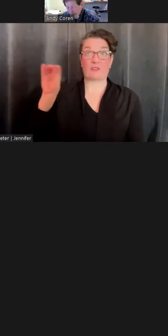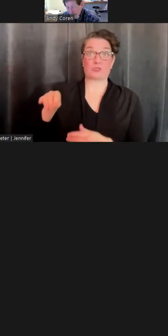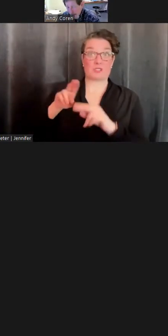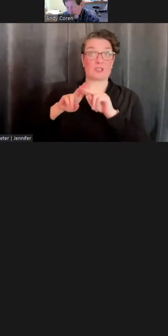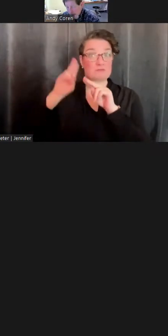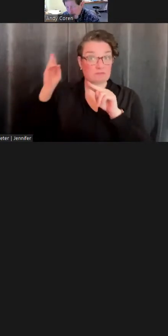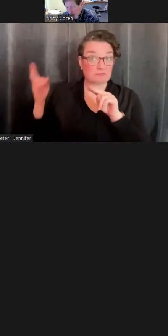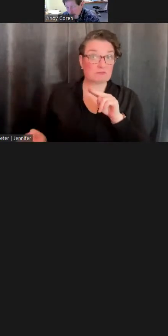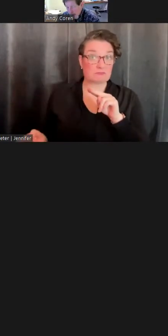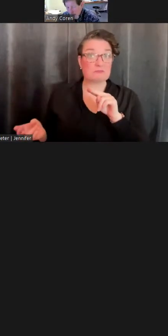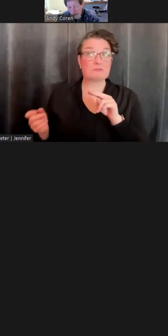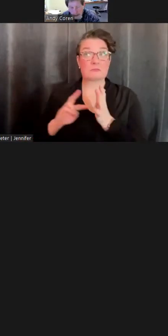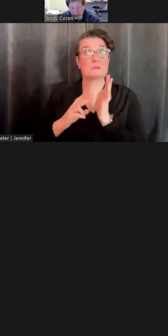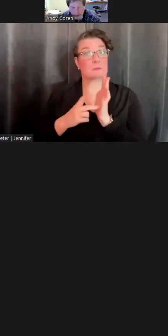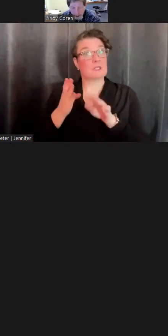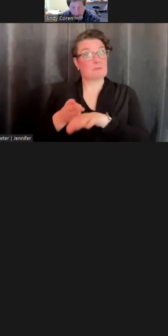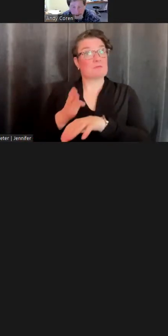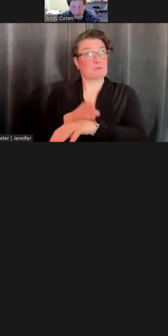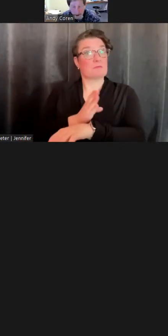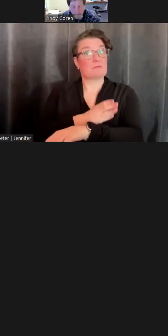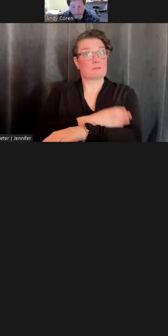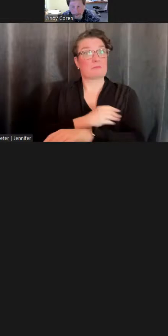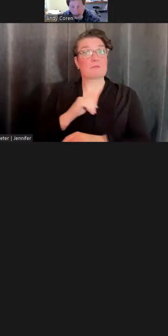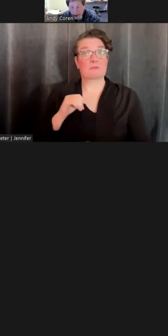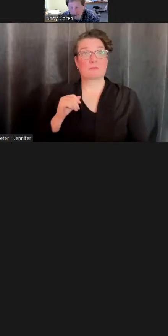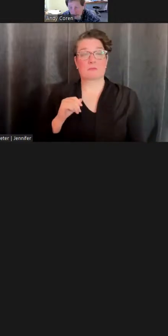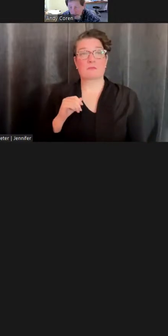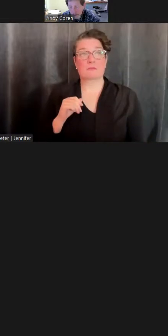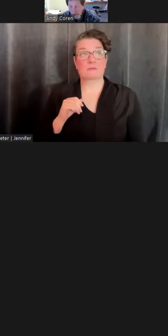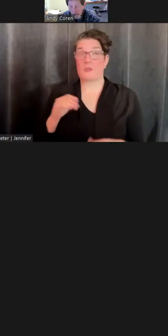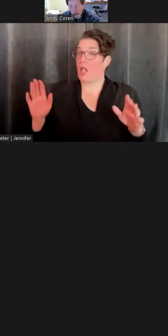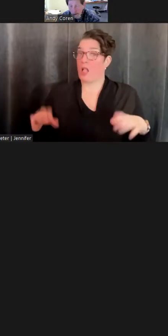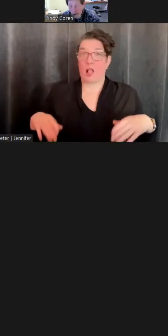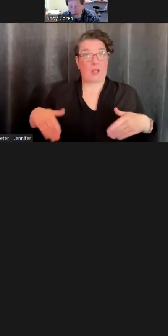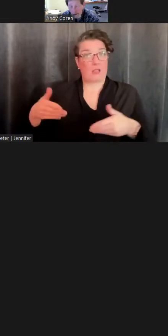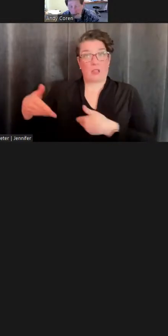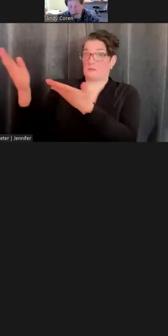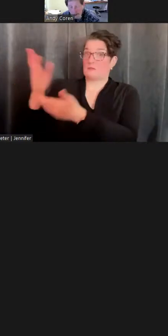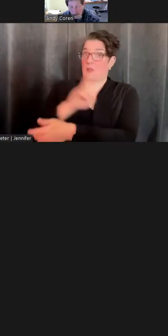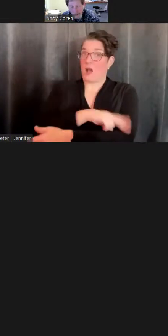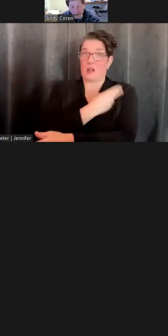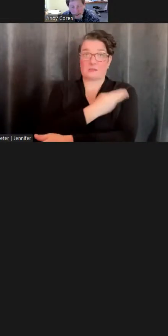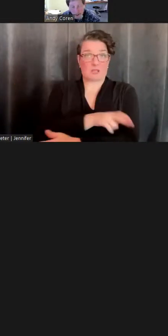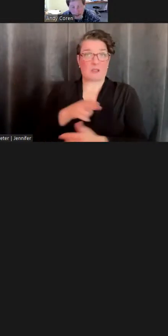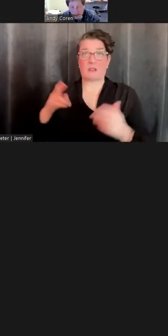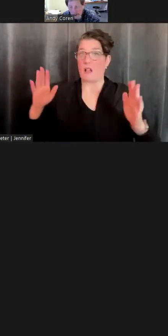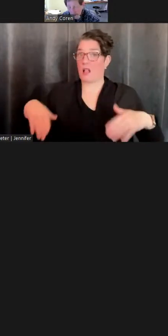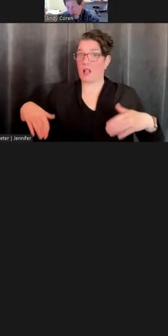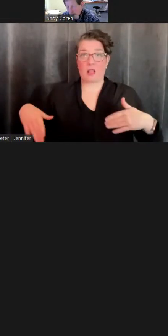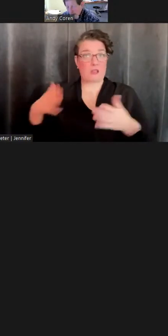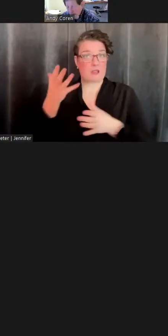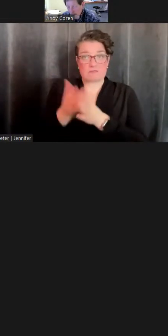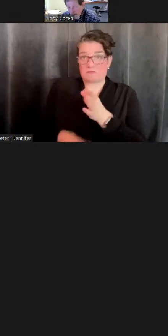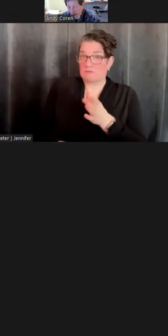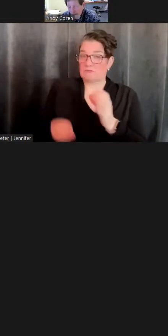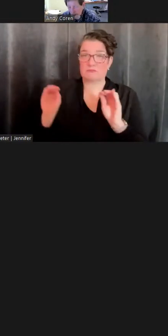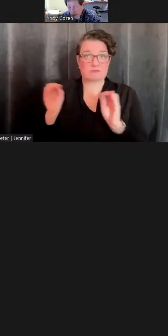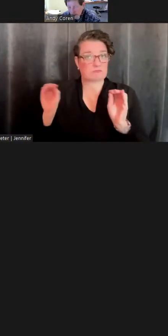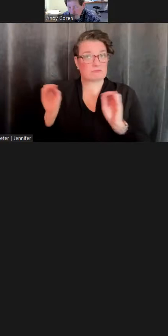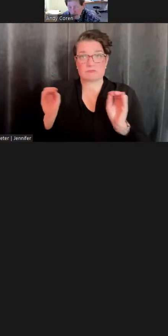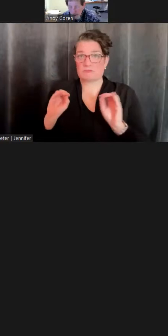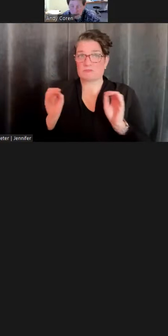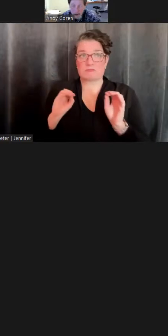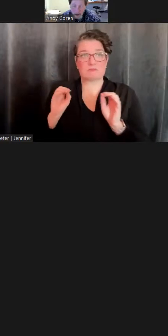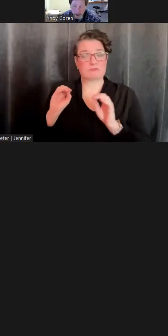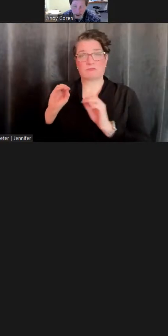But nobody has had to wind up in the hospital, or anyone has passed away, either